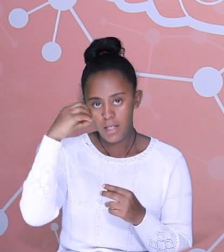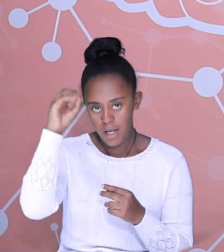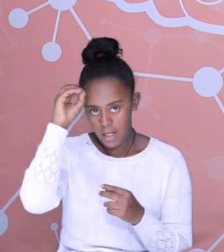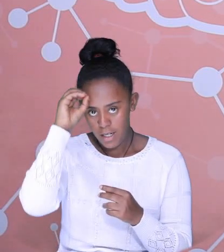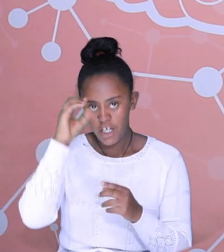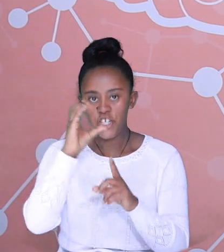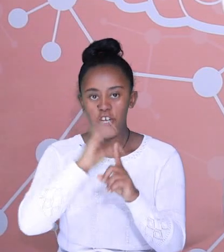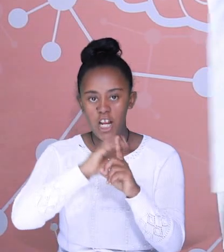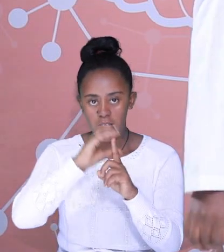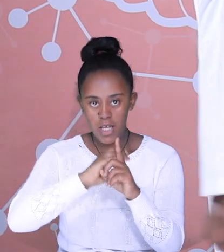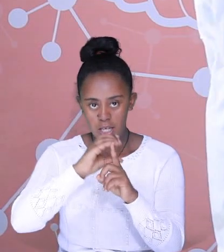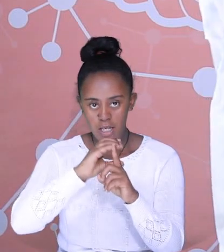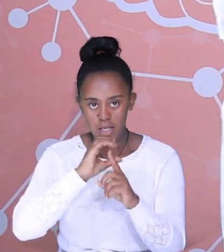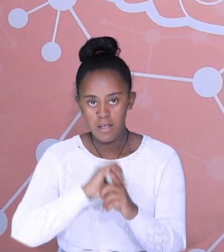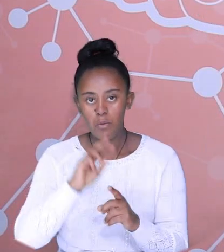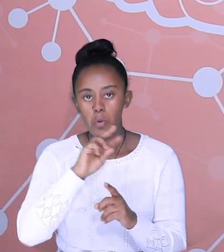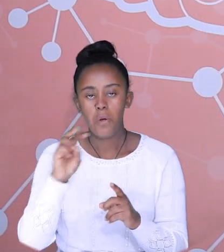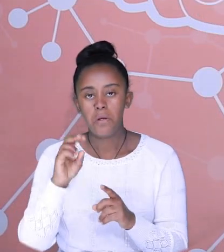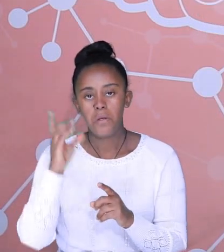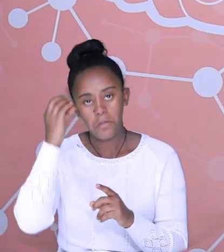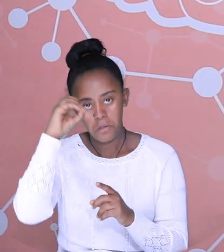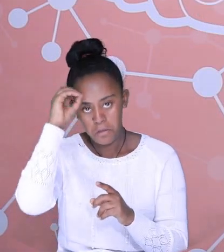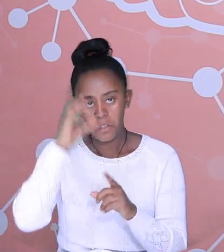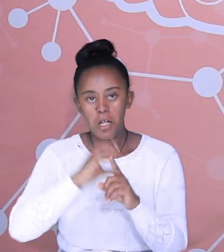Celsius. 200 degree Celsius.